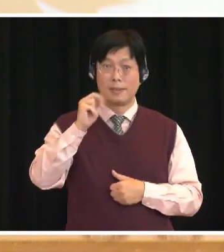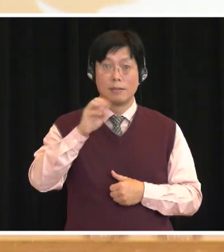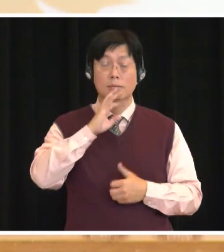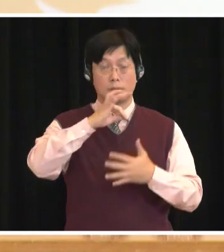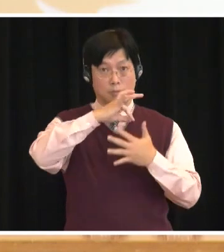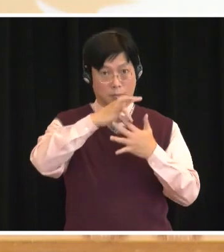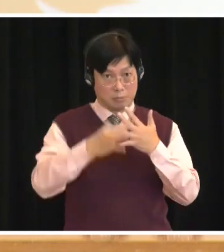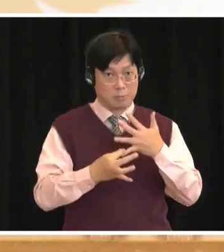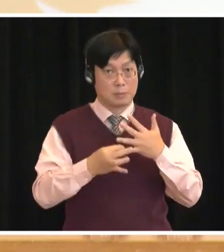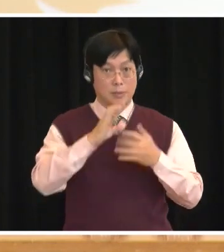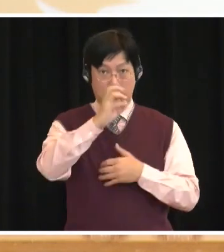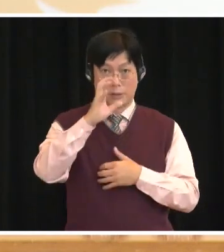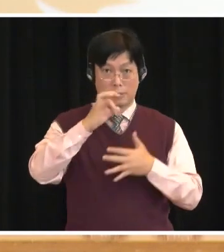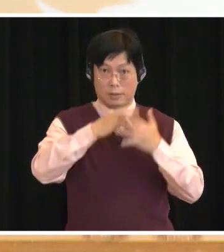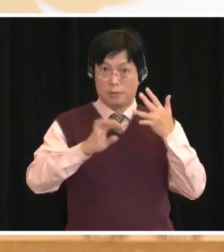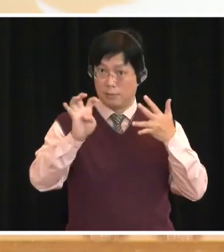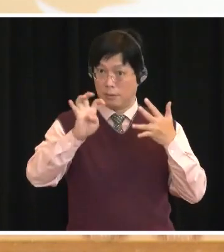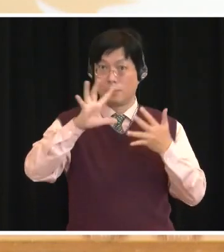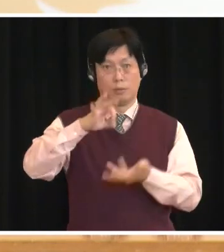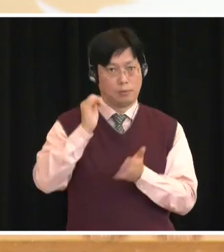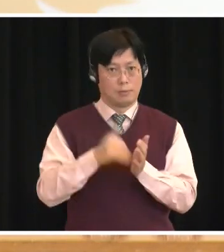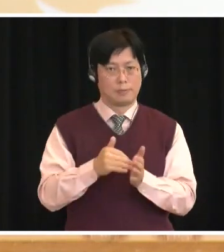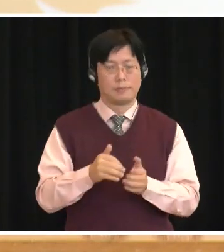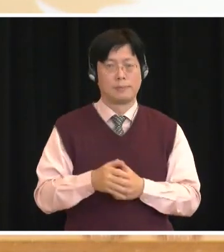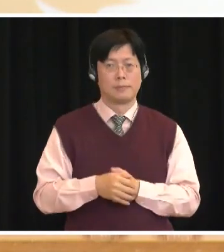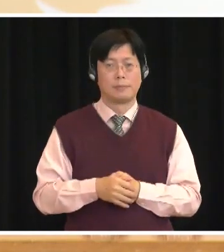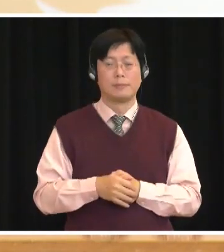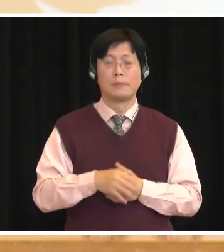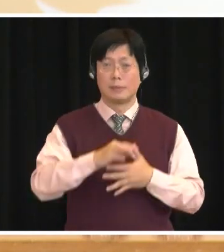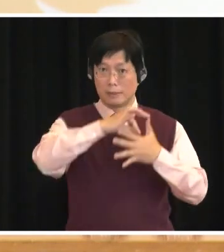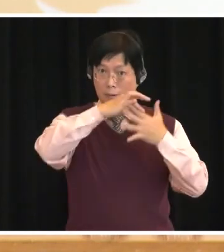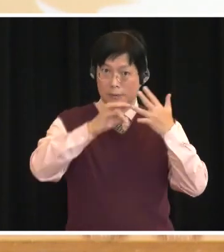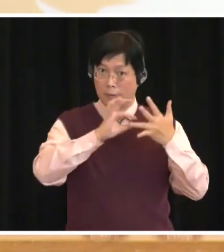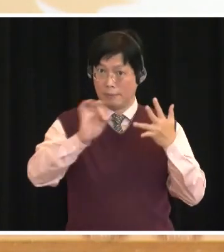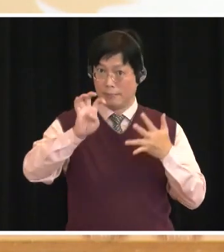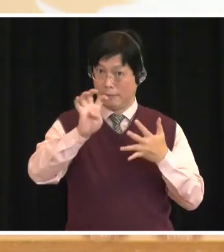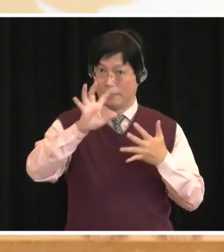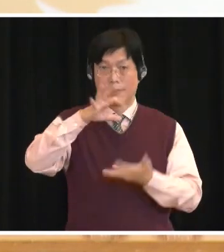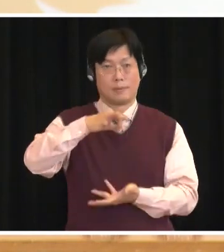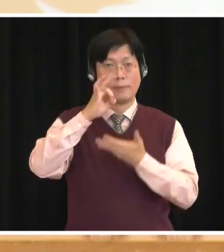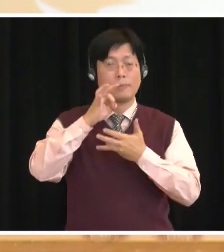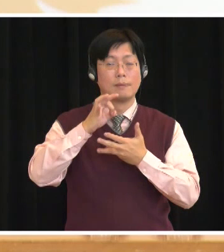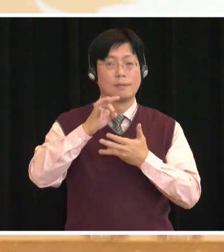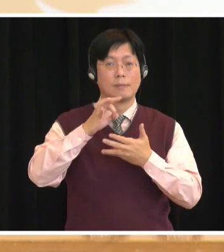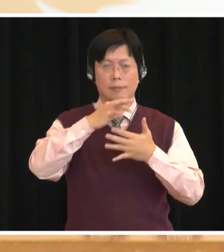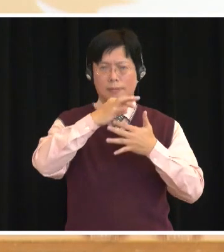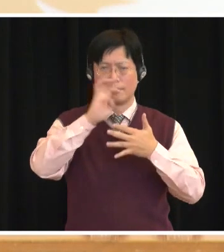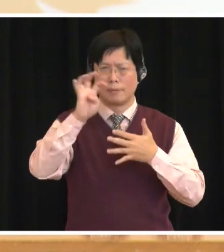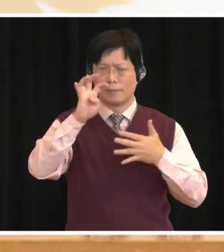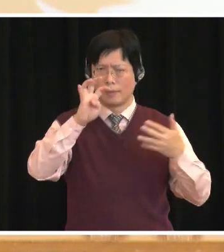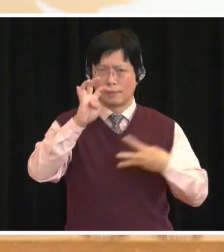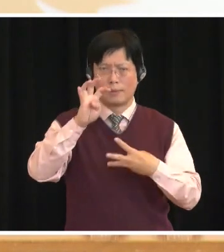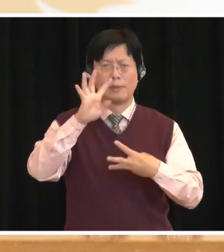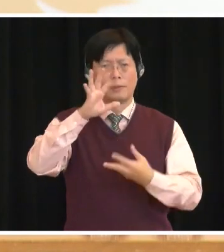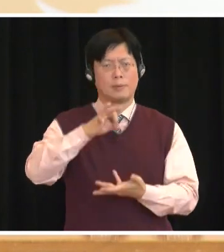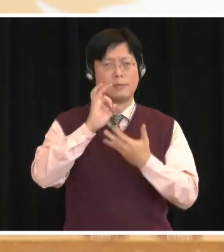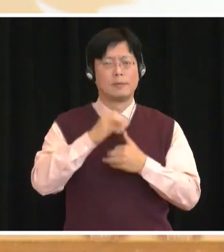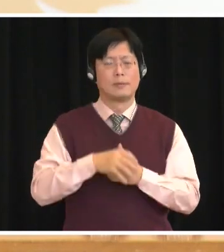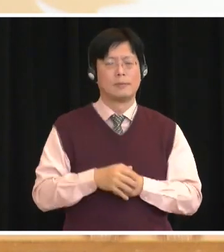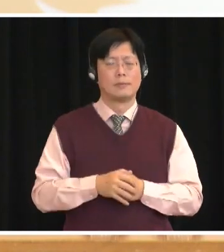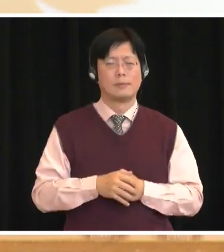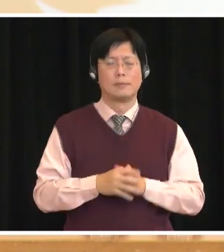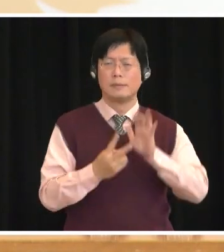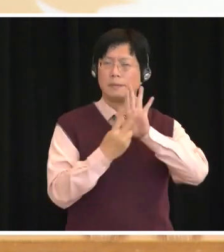particular paragraph 3, and there it says that the states parties, whenever appropriate